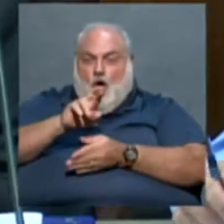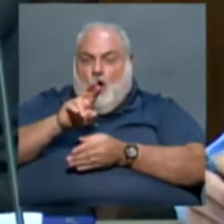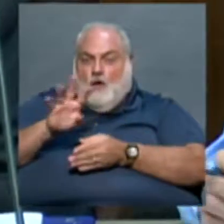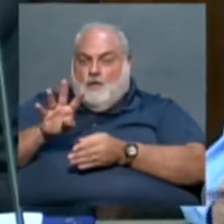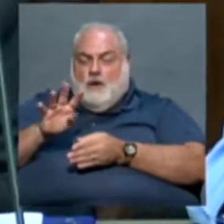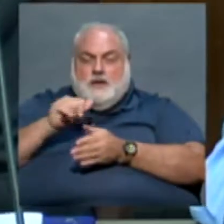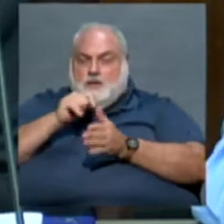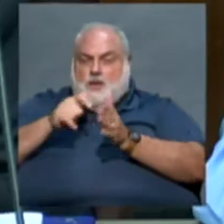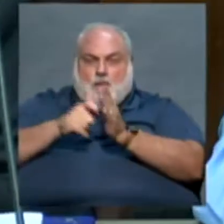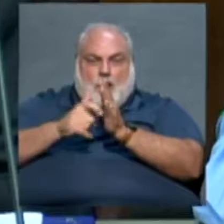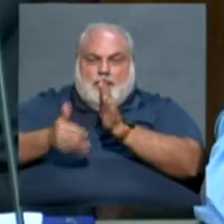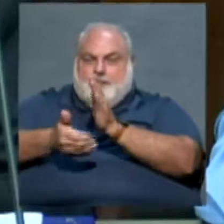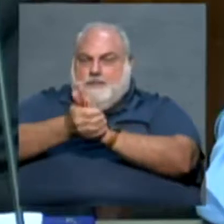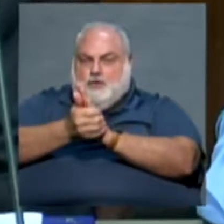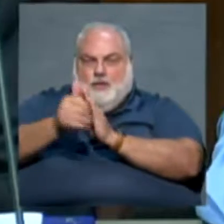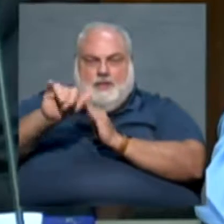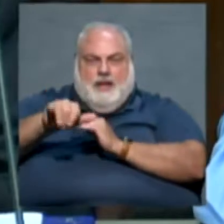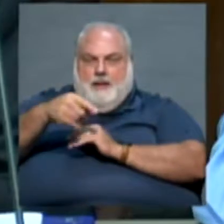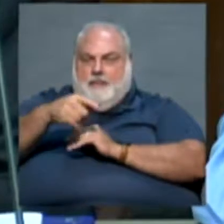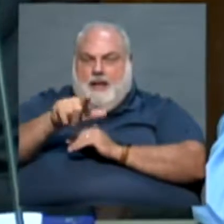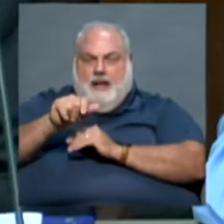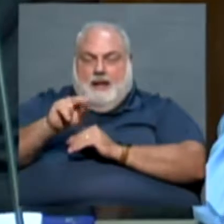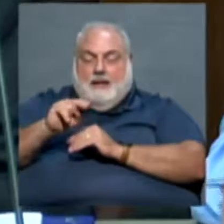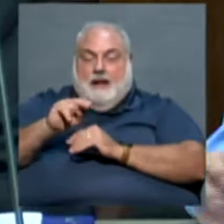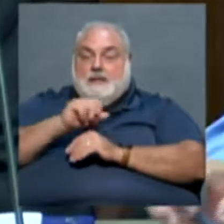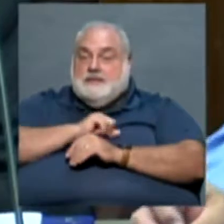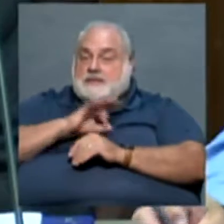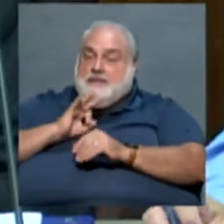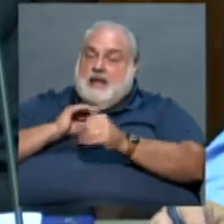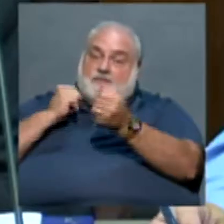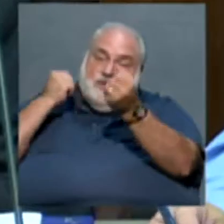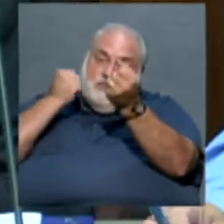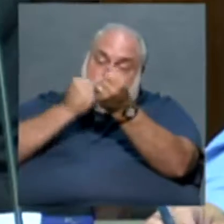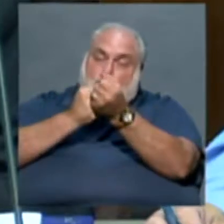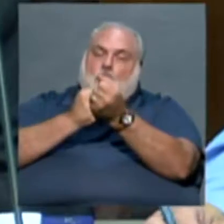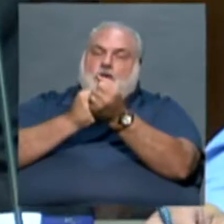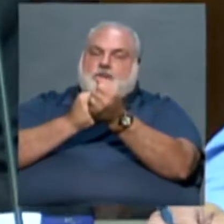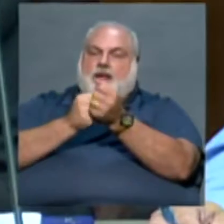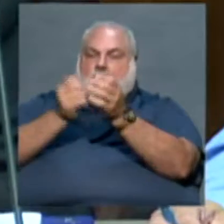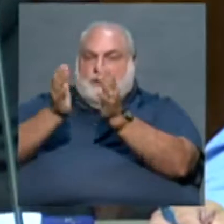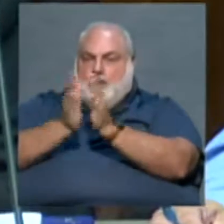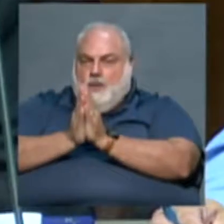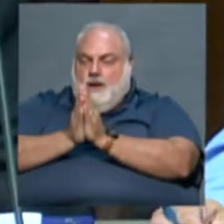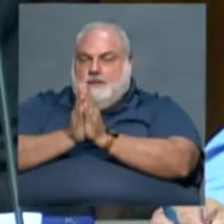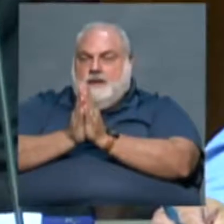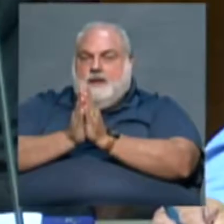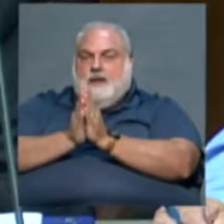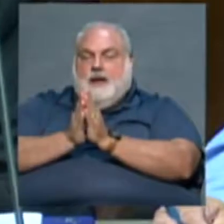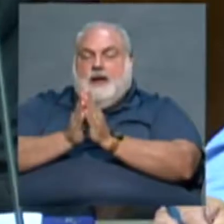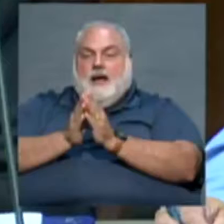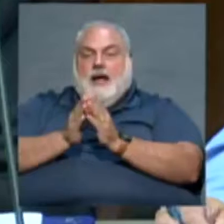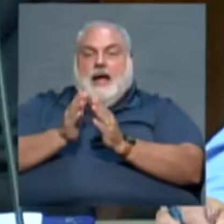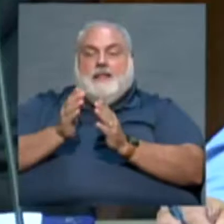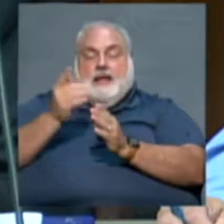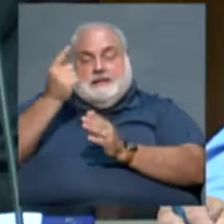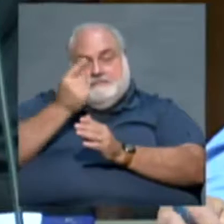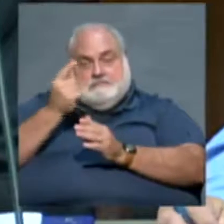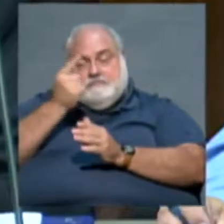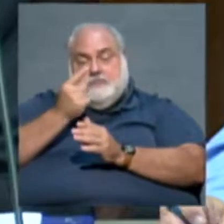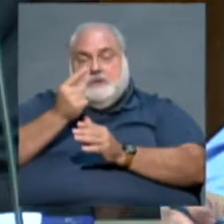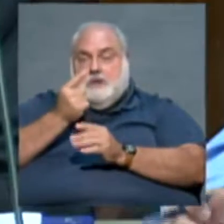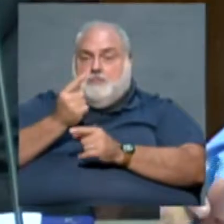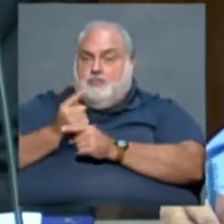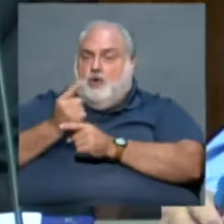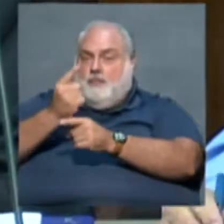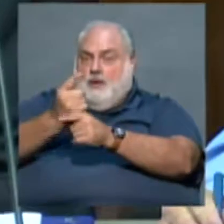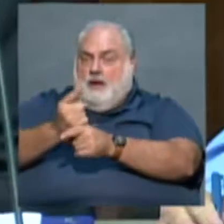not require an amendment to the plan. Staff is supportive of the requested R4 rezoning. Staff views the request as reasonable. The property is